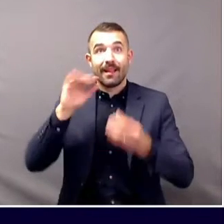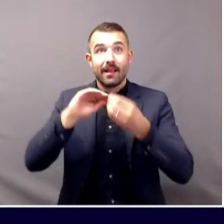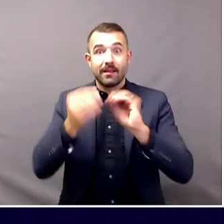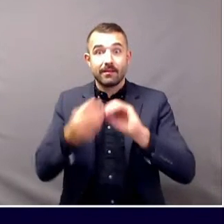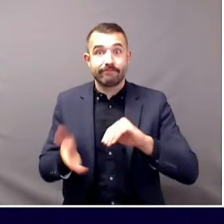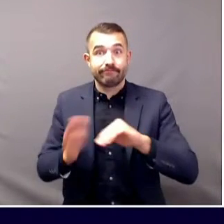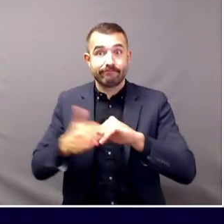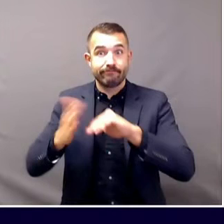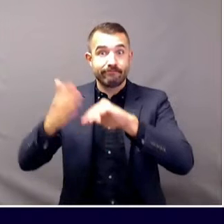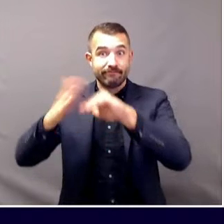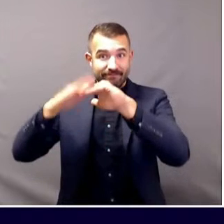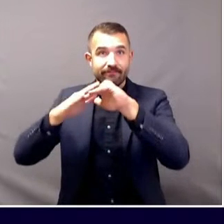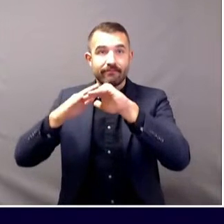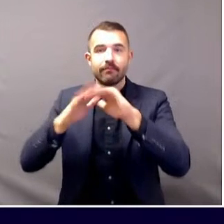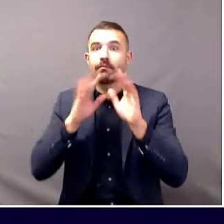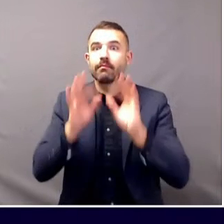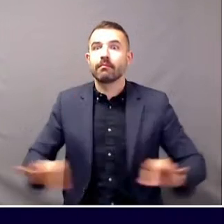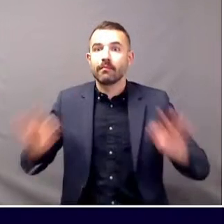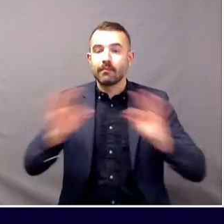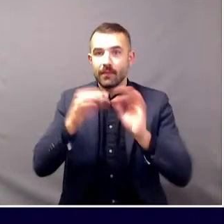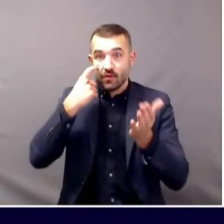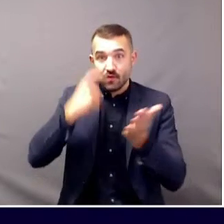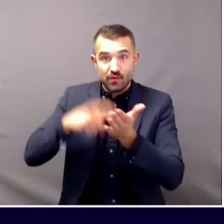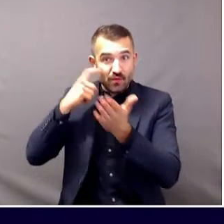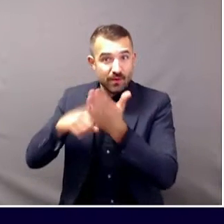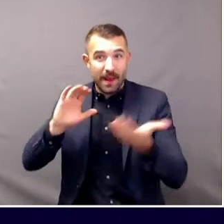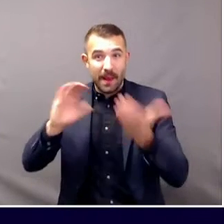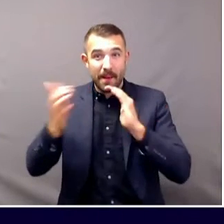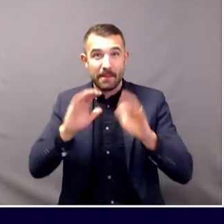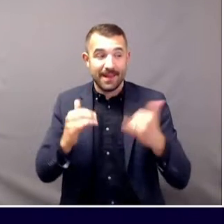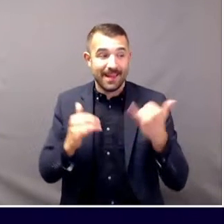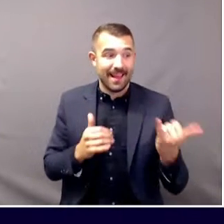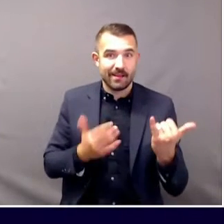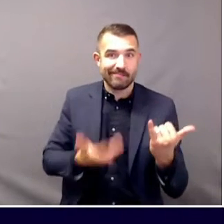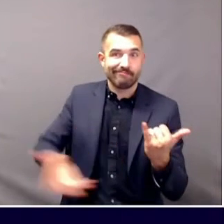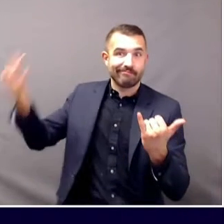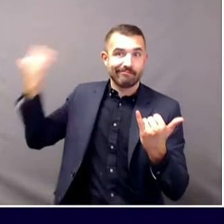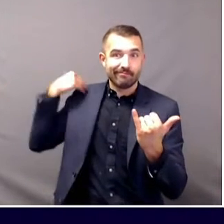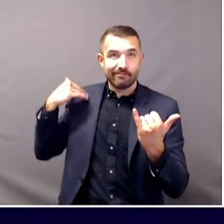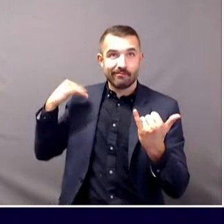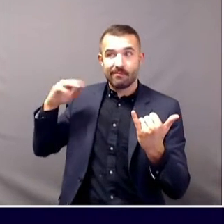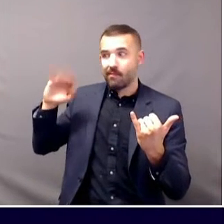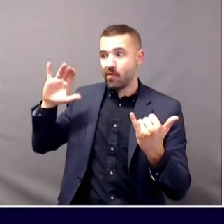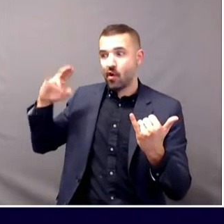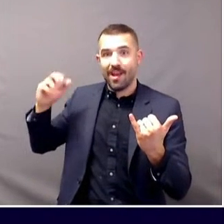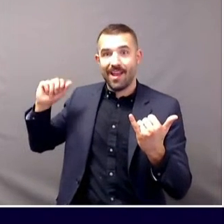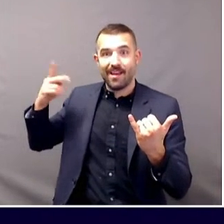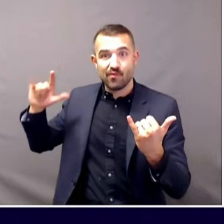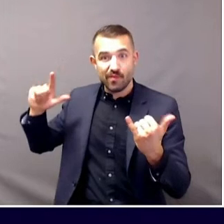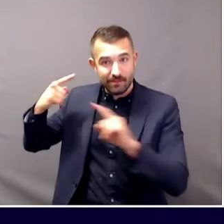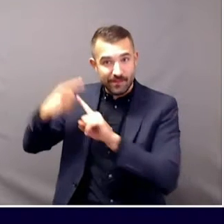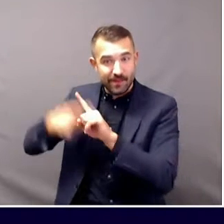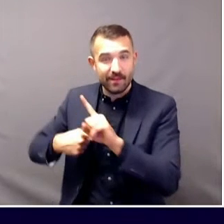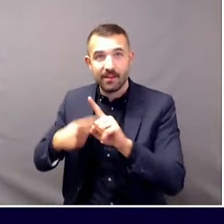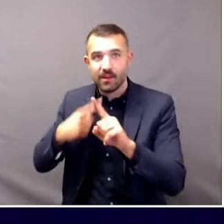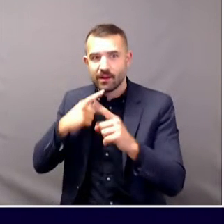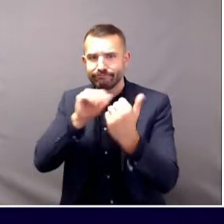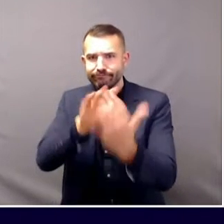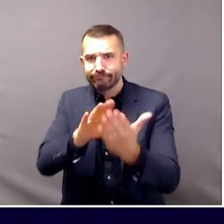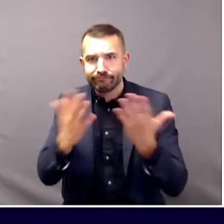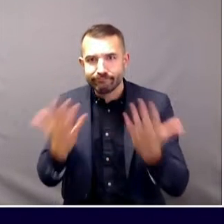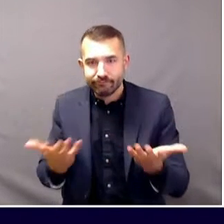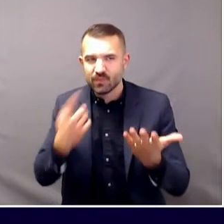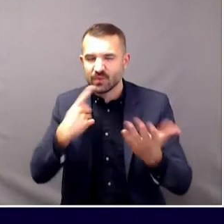recognize the differences in today's pandemic as compared to the pandemic of earlier, but we remain concerned and we are making sure we